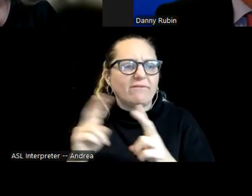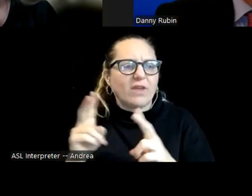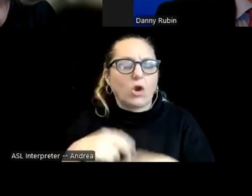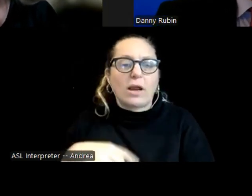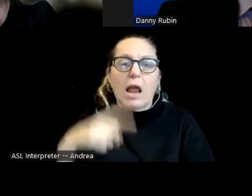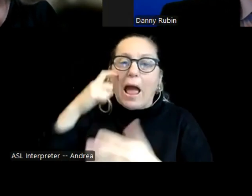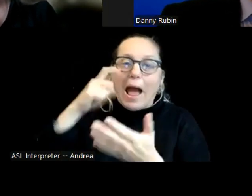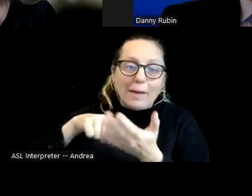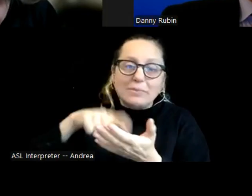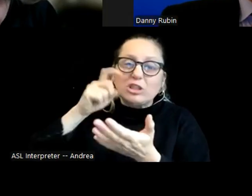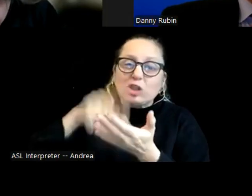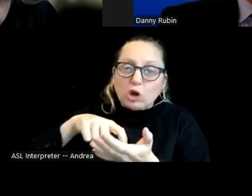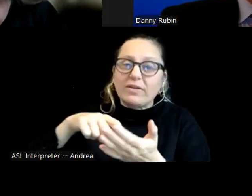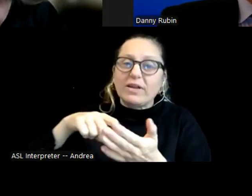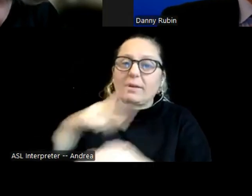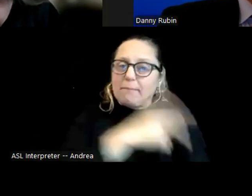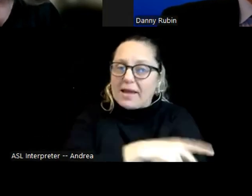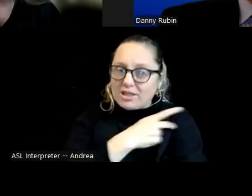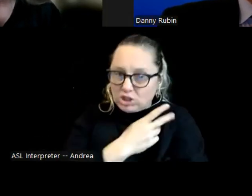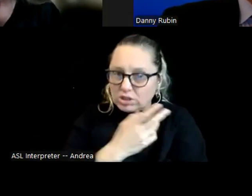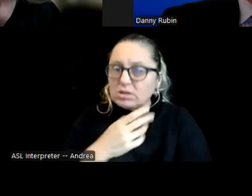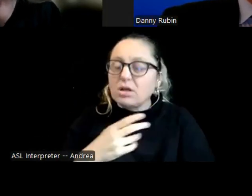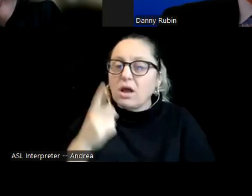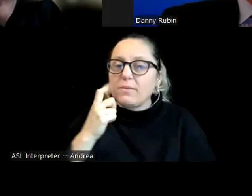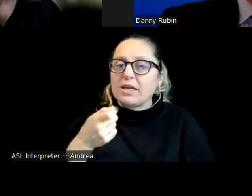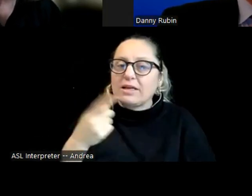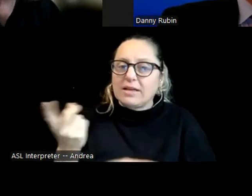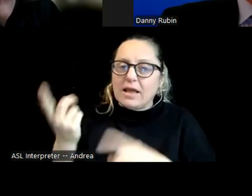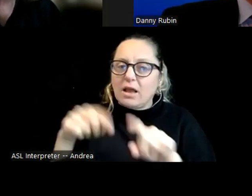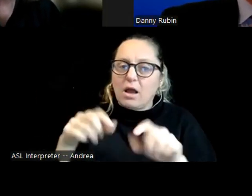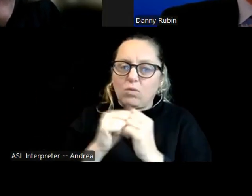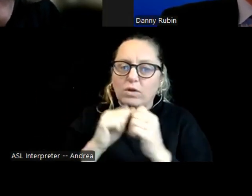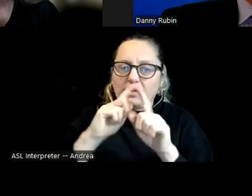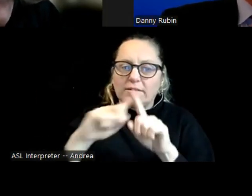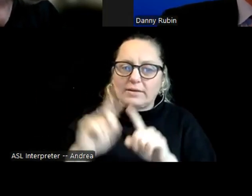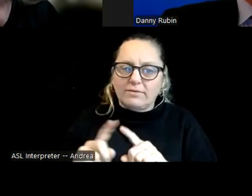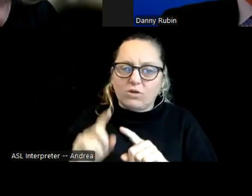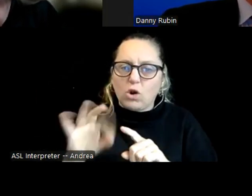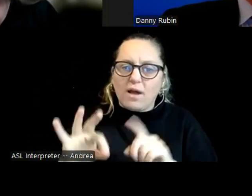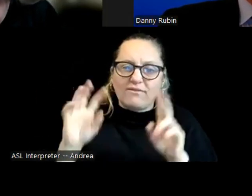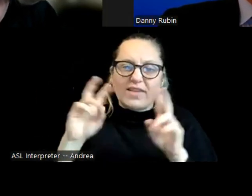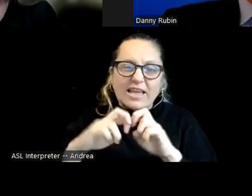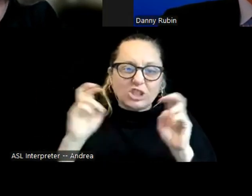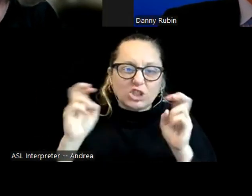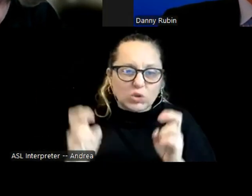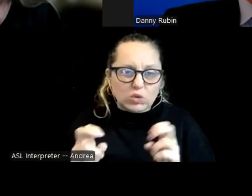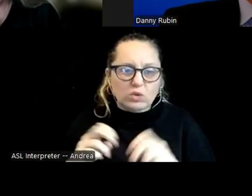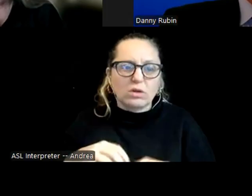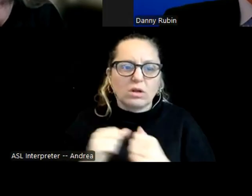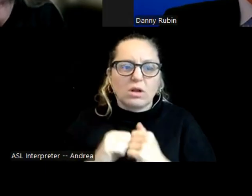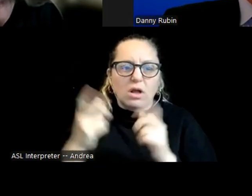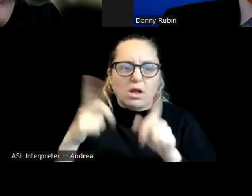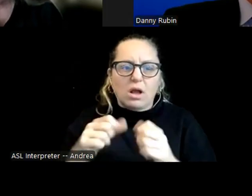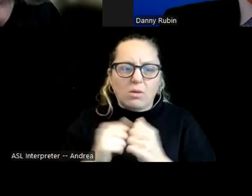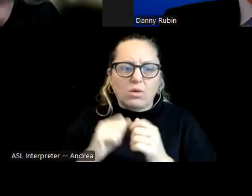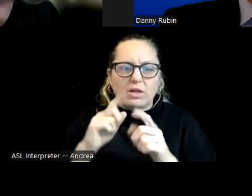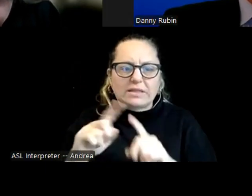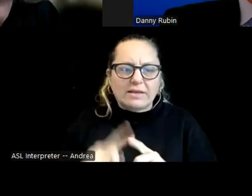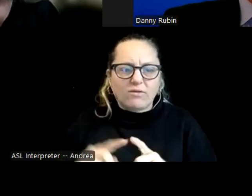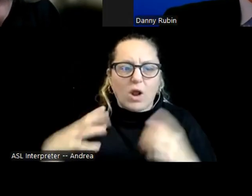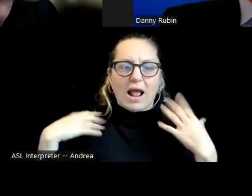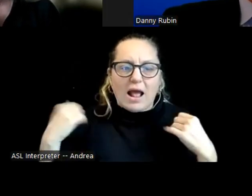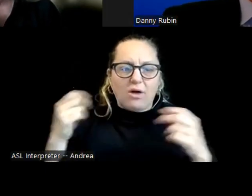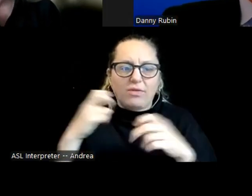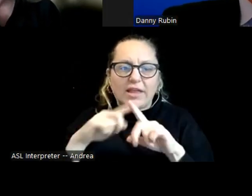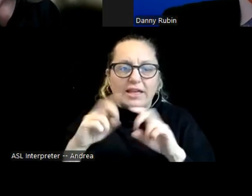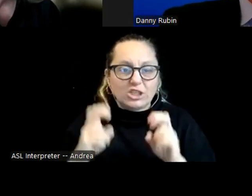observant of the patients because they do come in with a variety of issues. They come in with a variety of health issues,